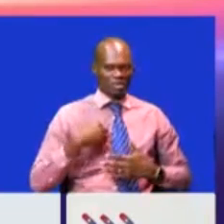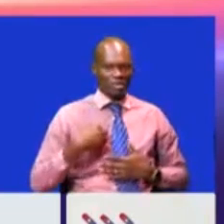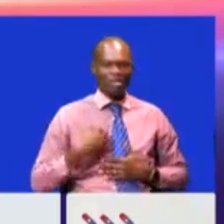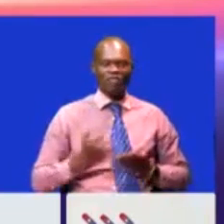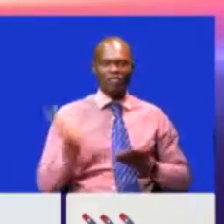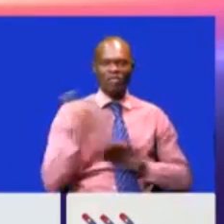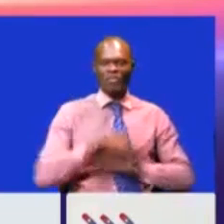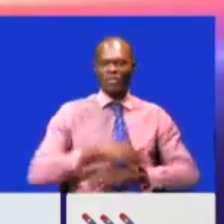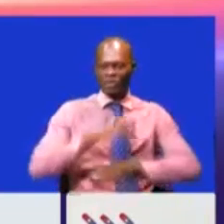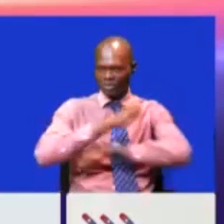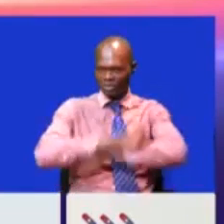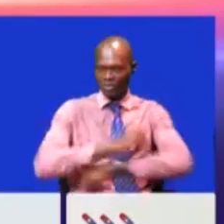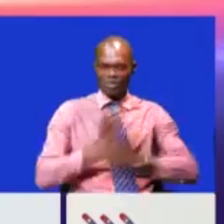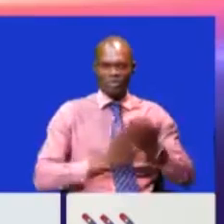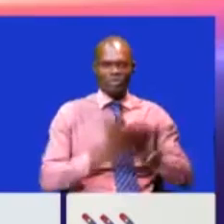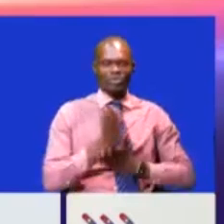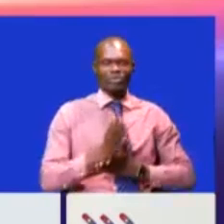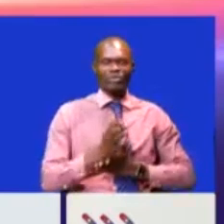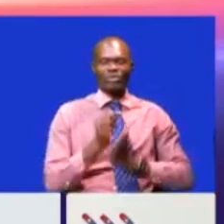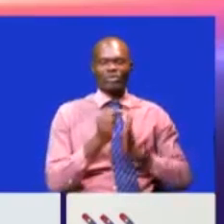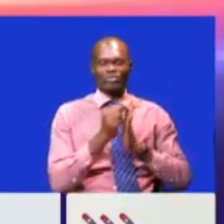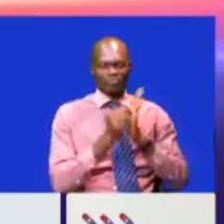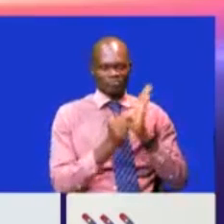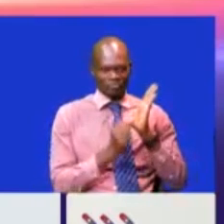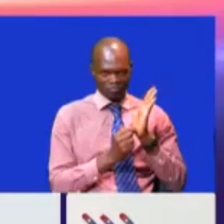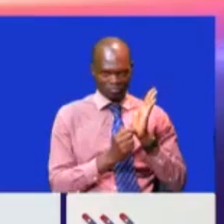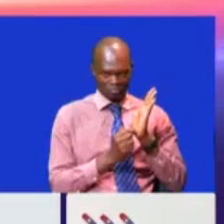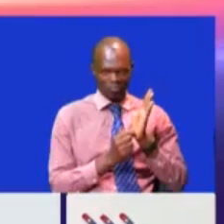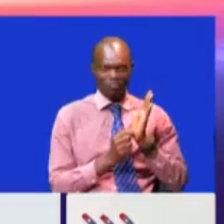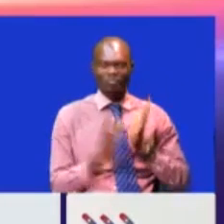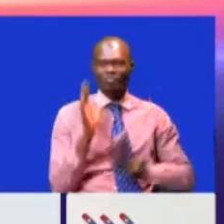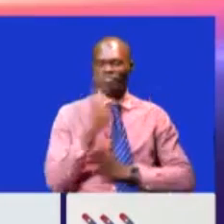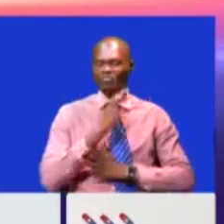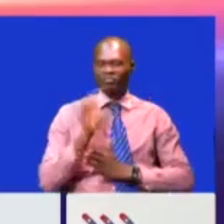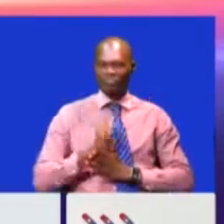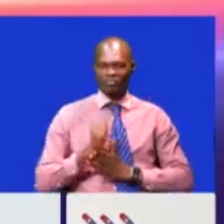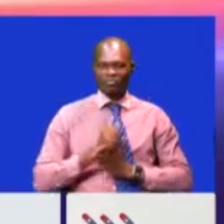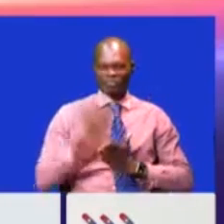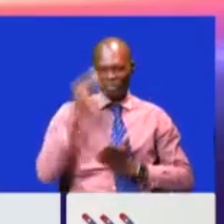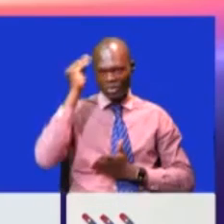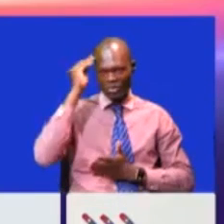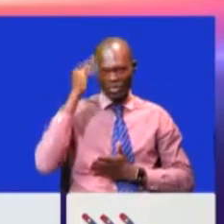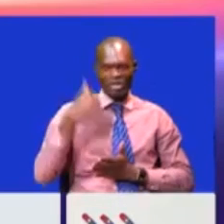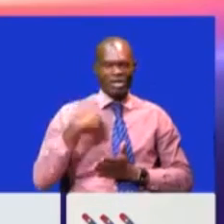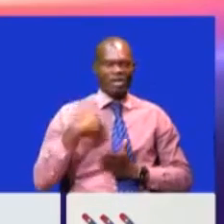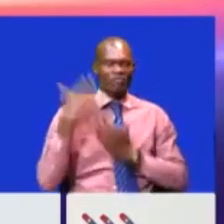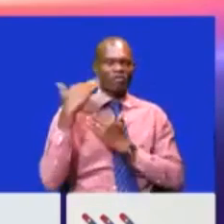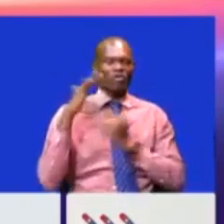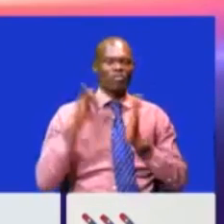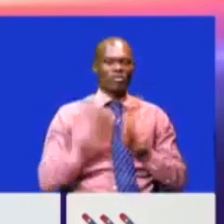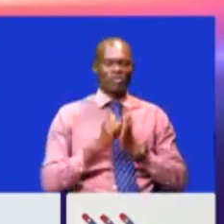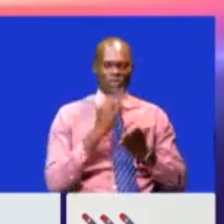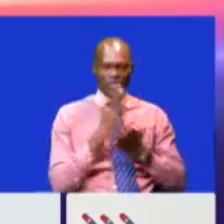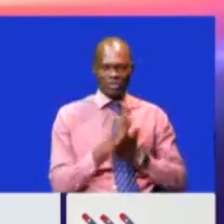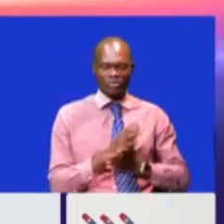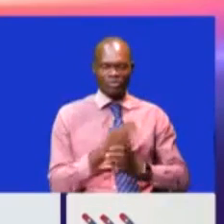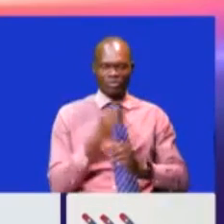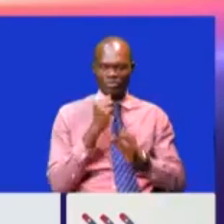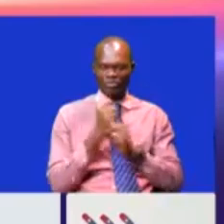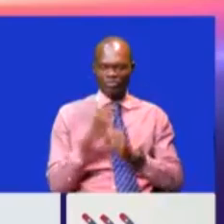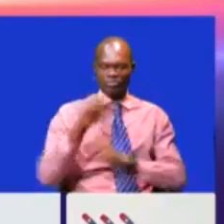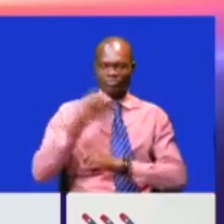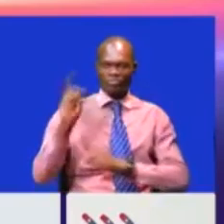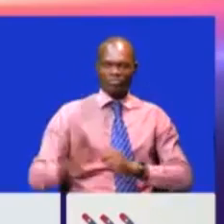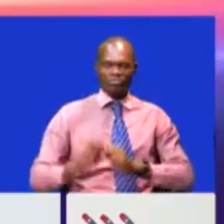e sikul kokalo e chenro mano mar adult education. Kendo gintiere kod geno mano mar timo penj margi